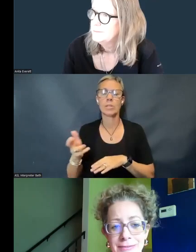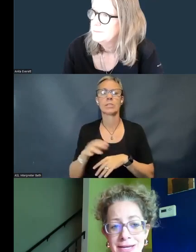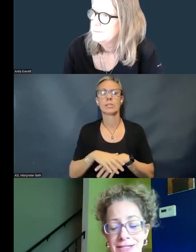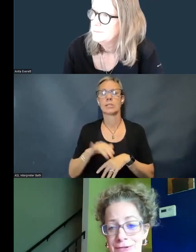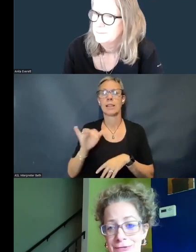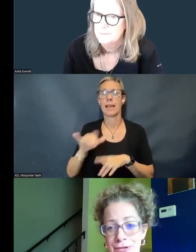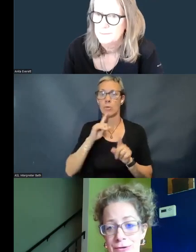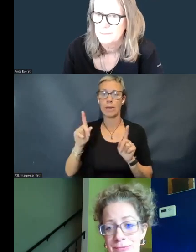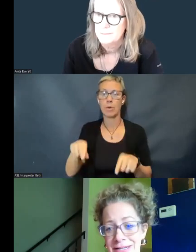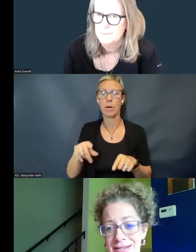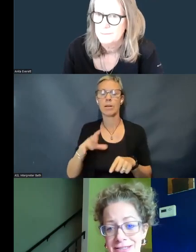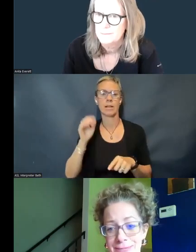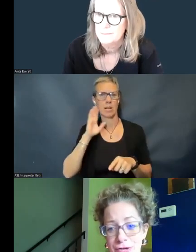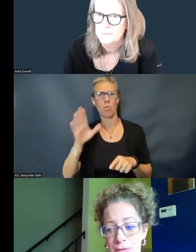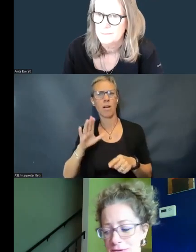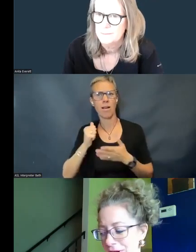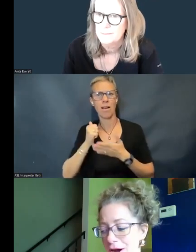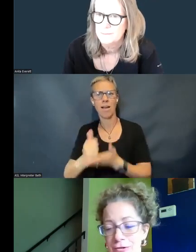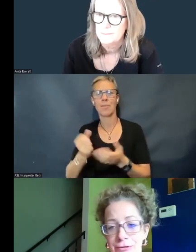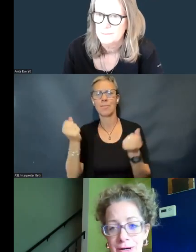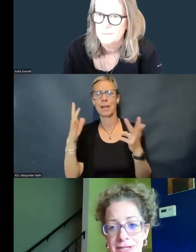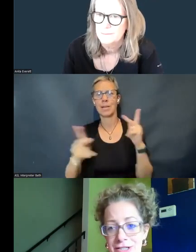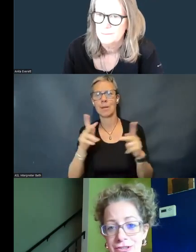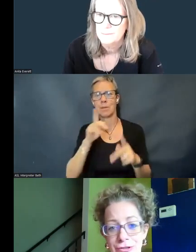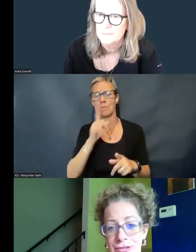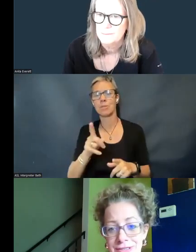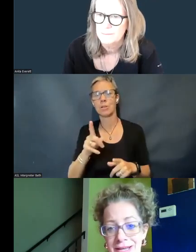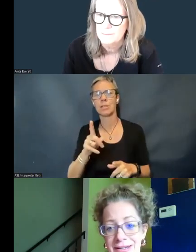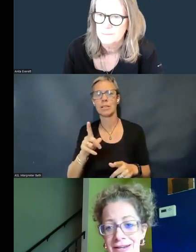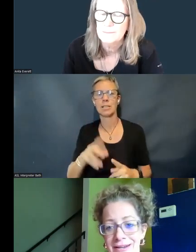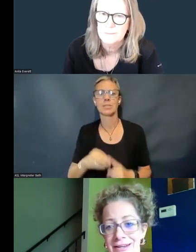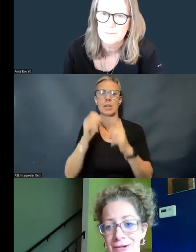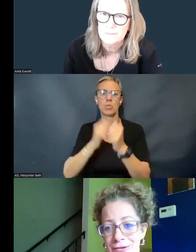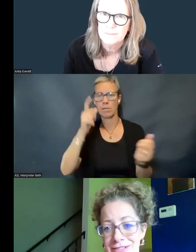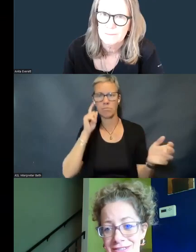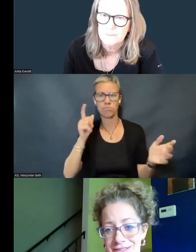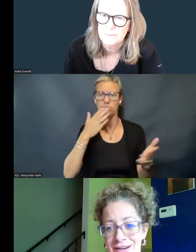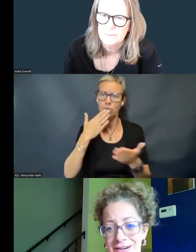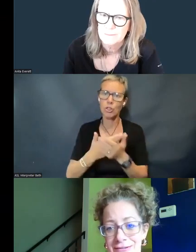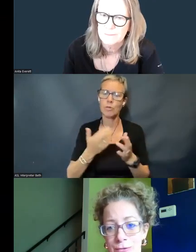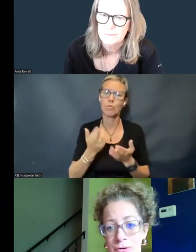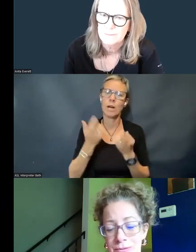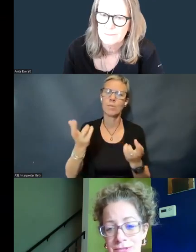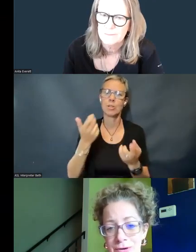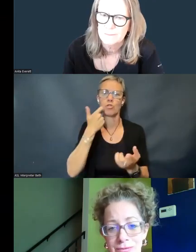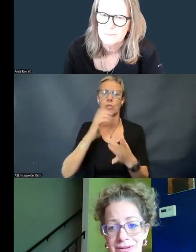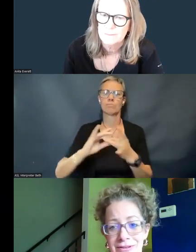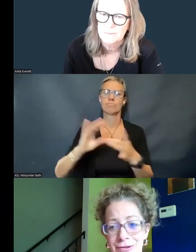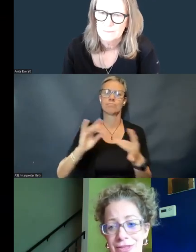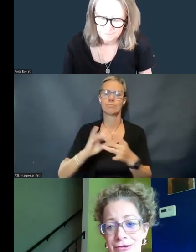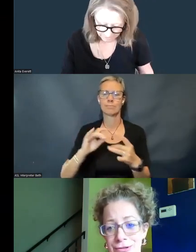it's really going to make a difference for so many, especially with the concrete recommendations you just said, even on this forum.